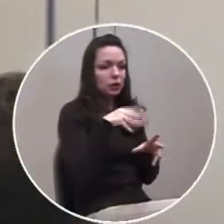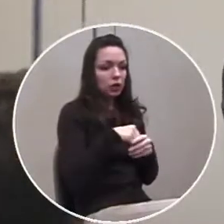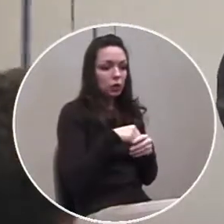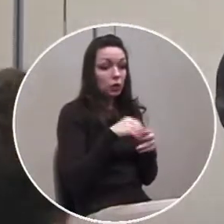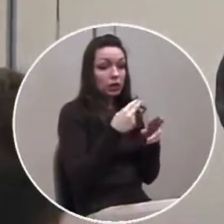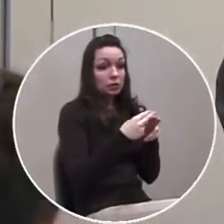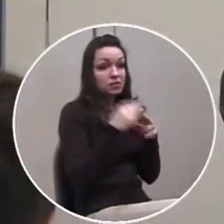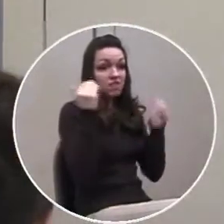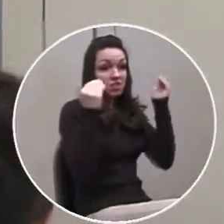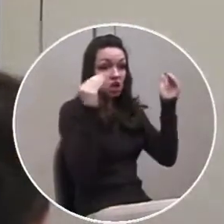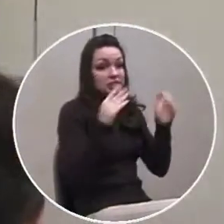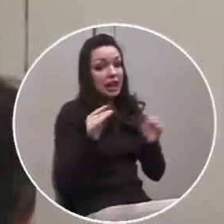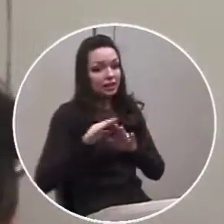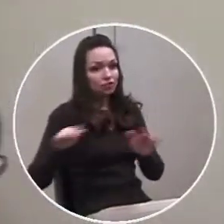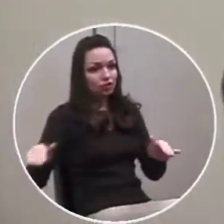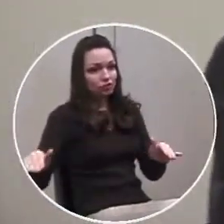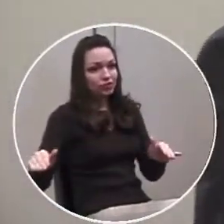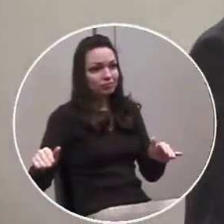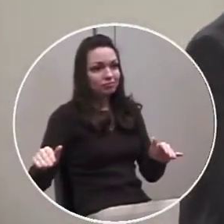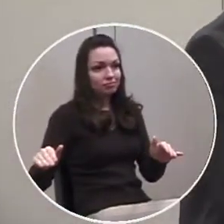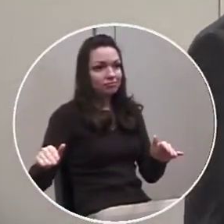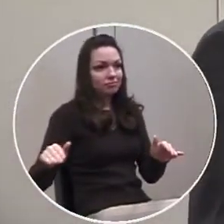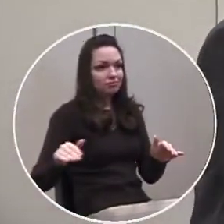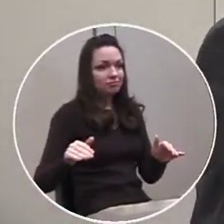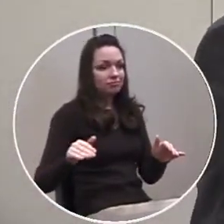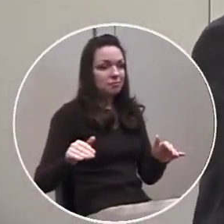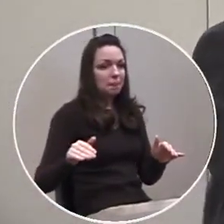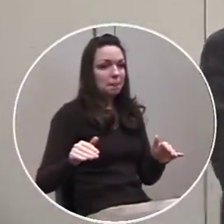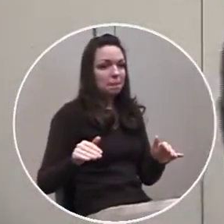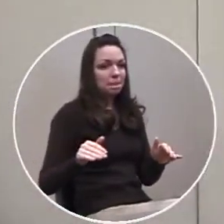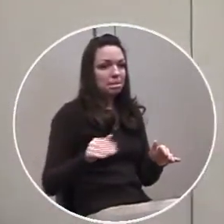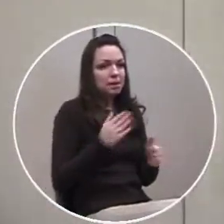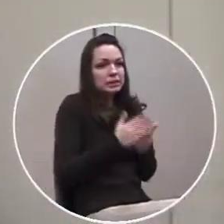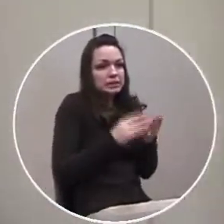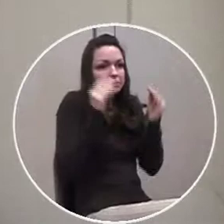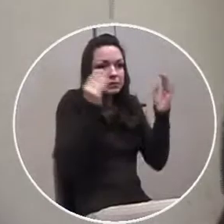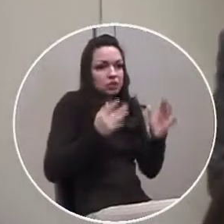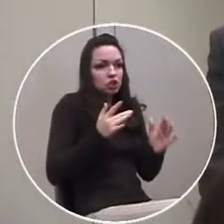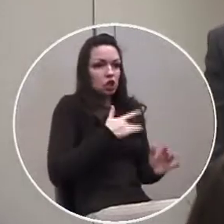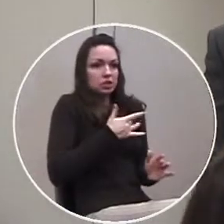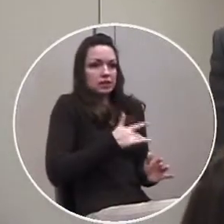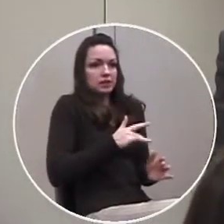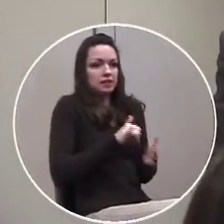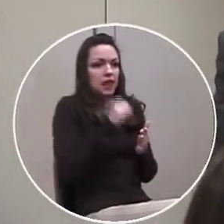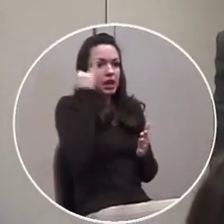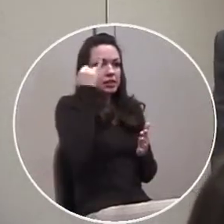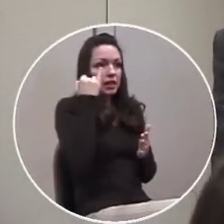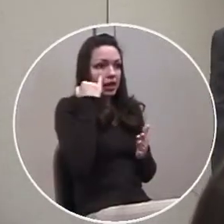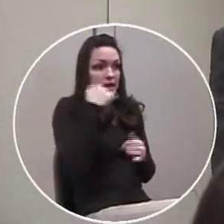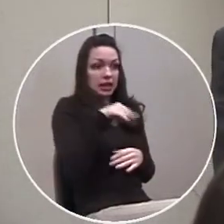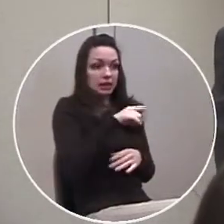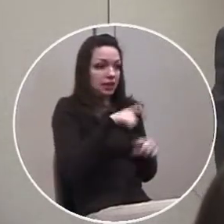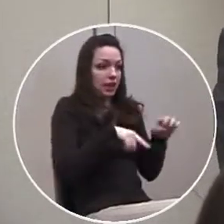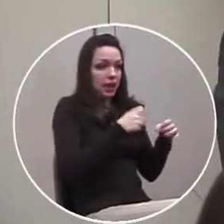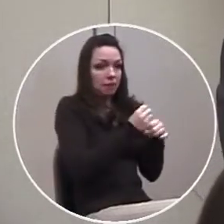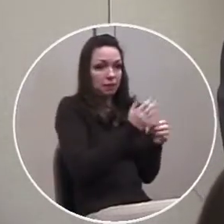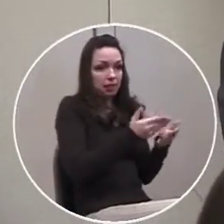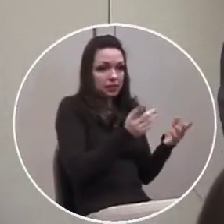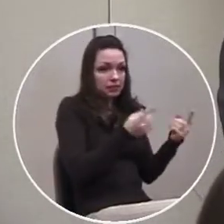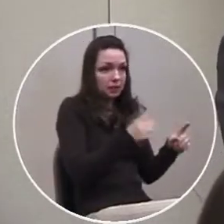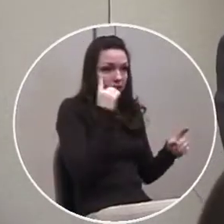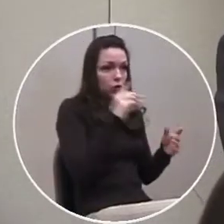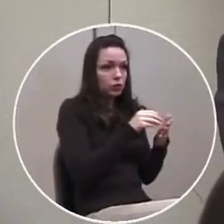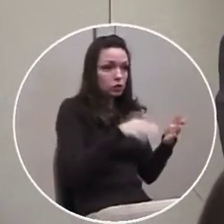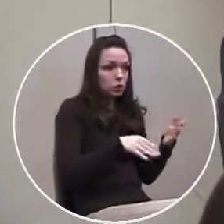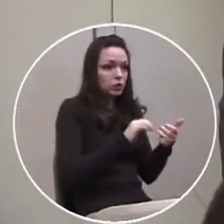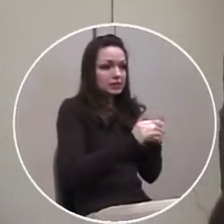of adults as well as names of kids, because there are teachers that are sensitive to the idea that if they can't make things happen for the